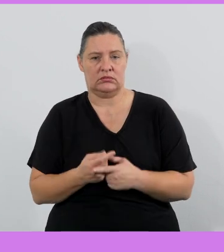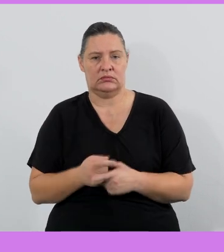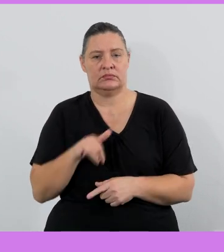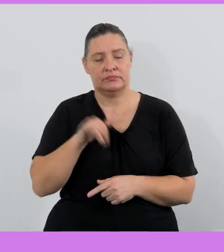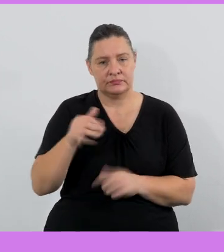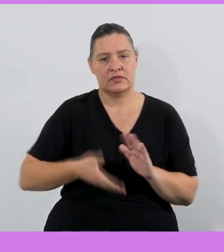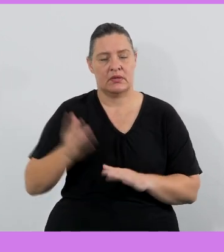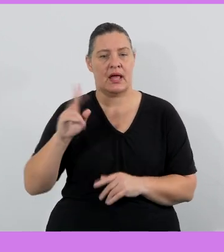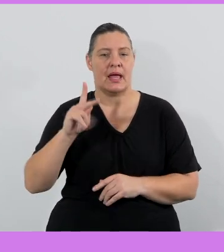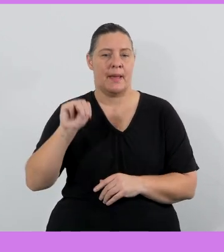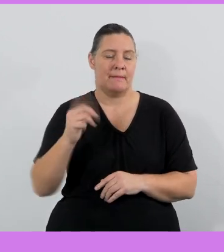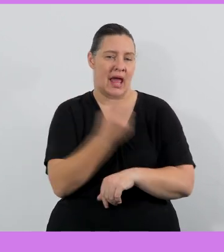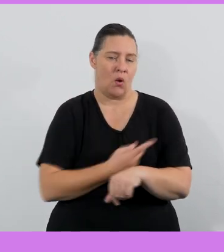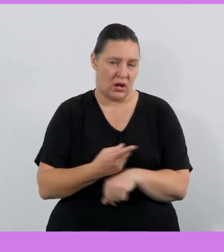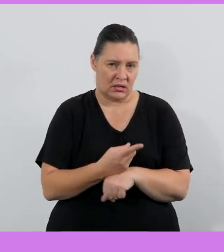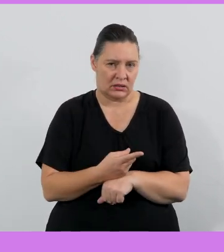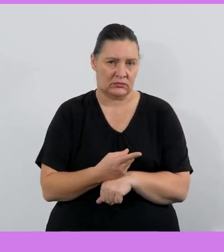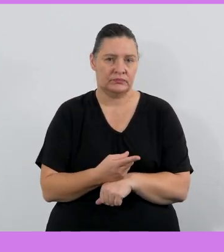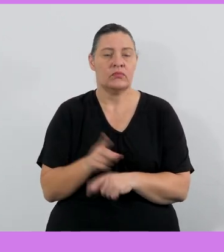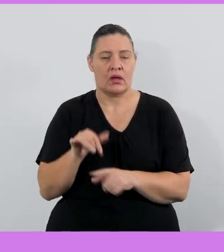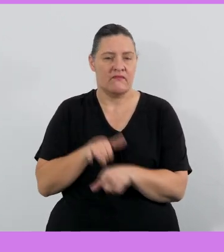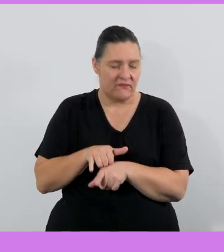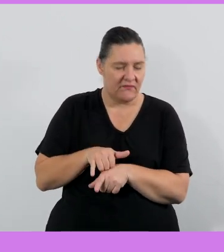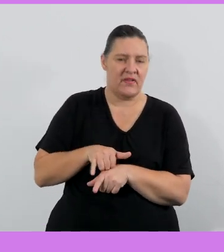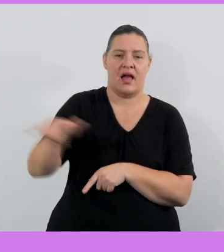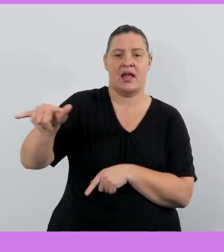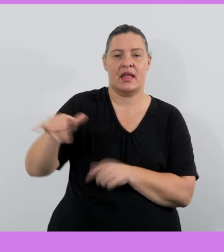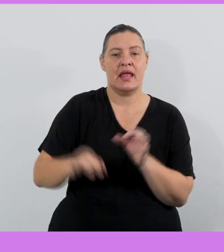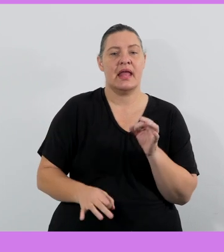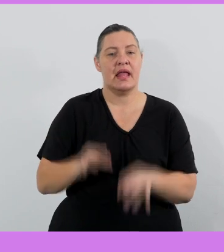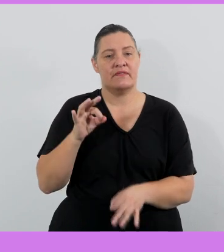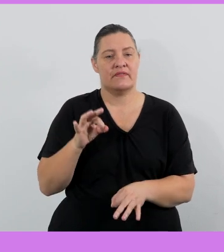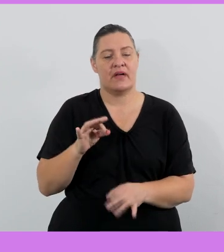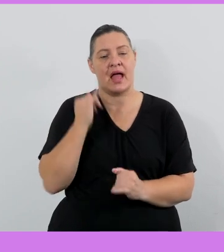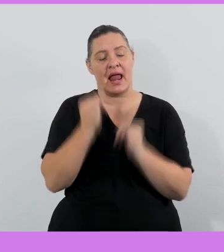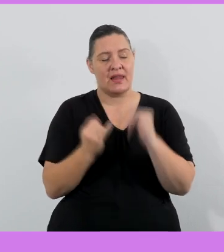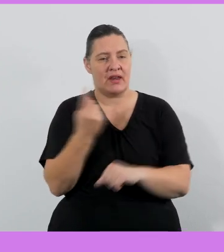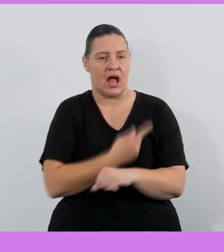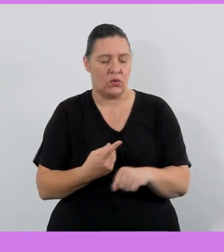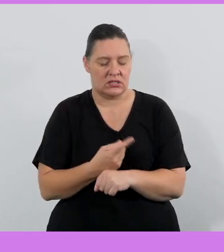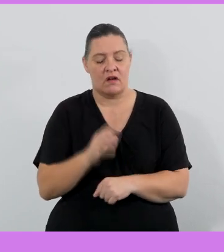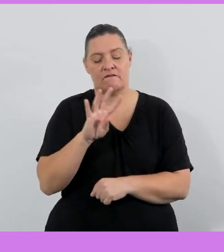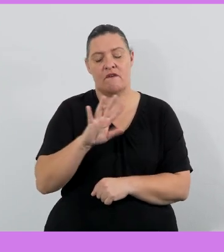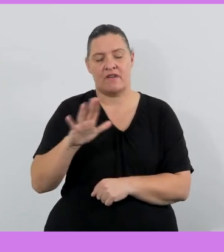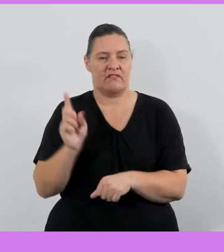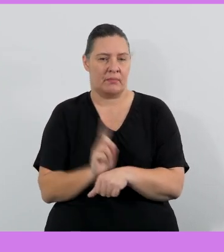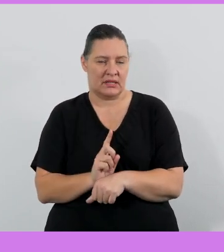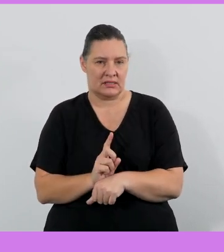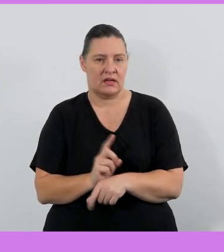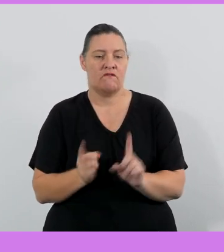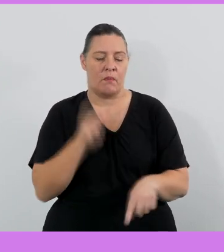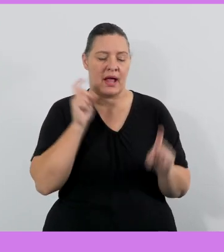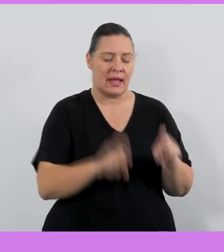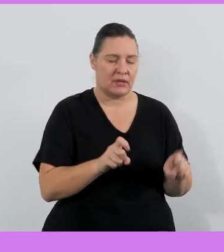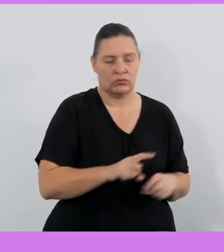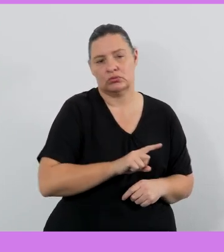speed in kilometers per hour at which Karabo will fly if it takes 11 hours and 45 minutes to fly from